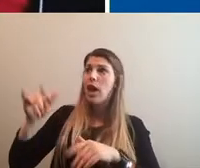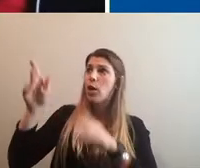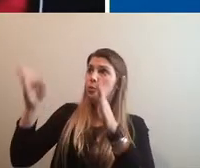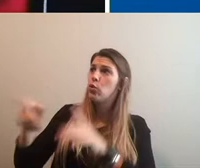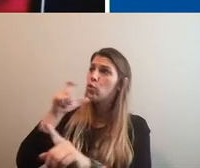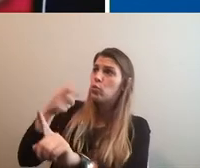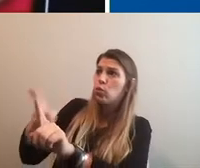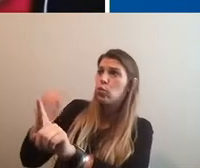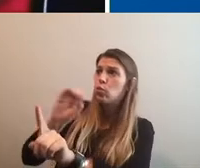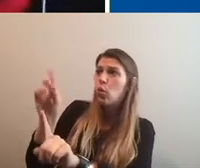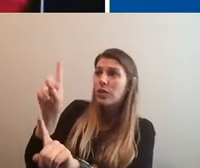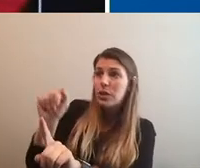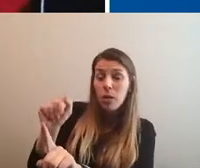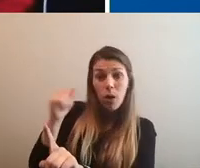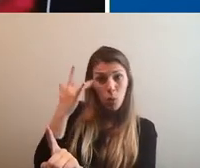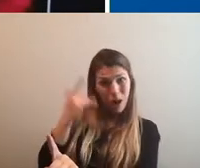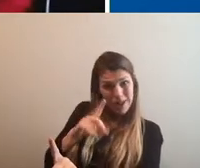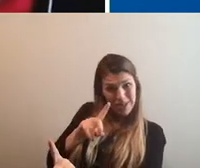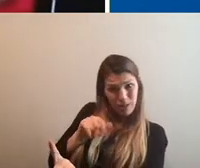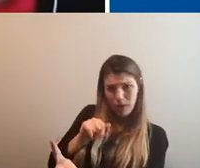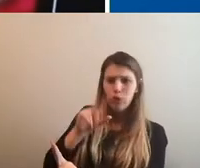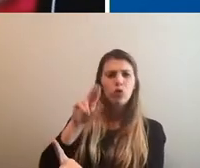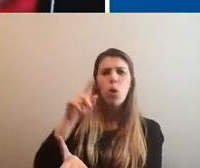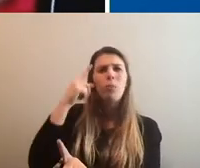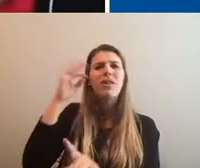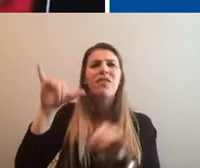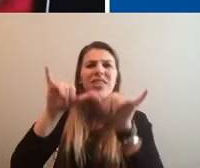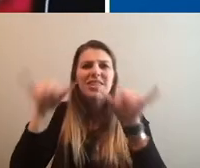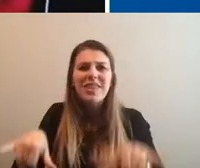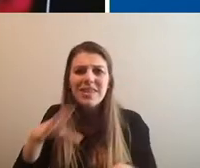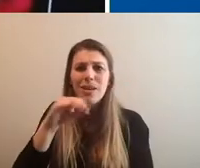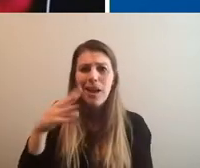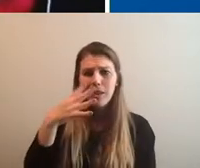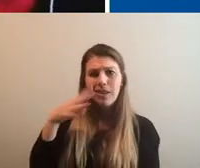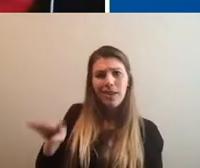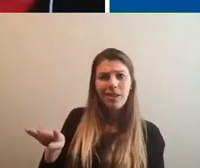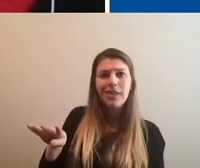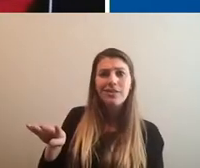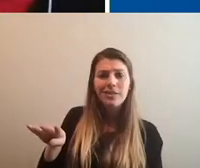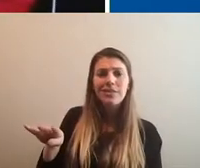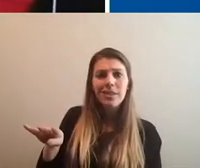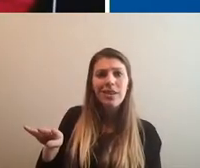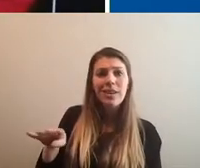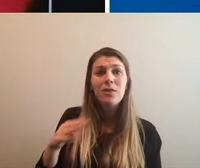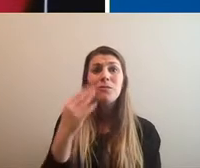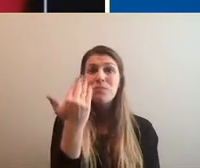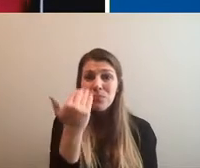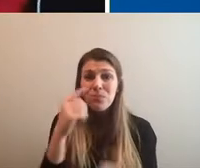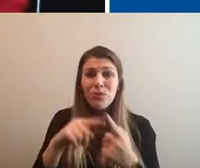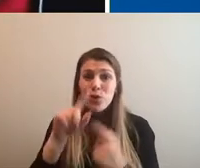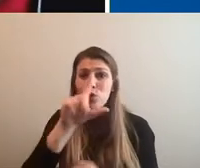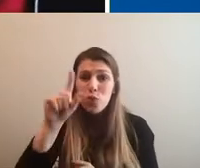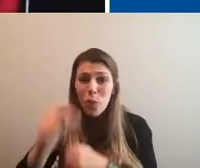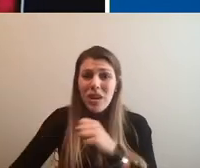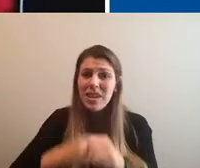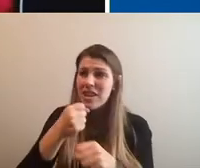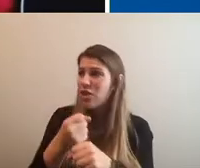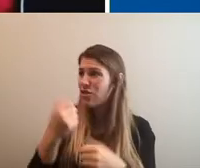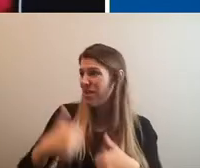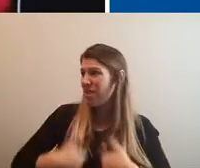not because of their disability, but because of the systems, the neglect. That's 15 to 20 years of lost